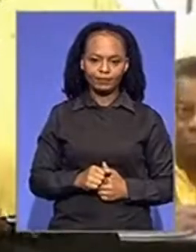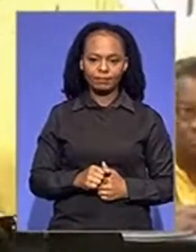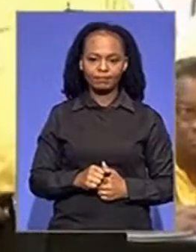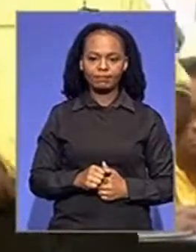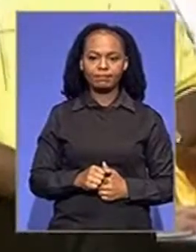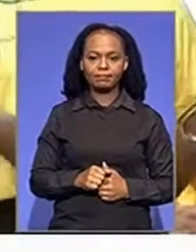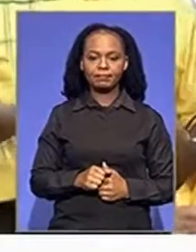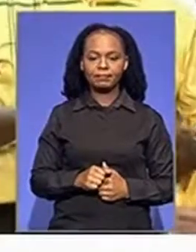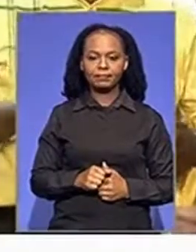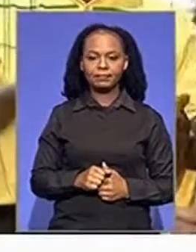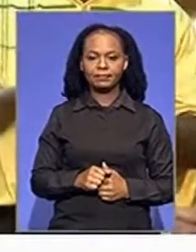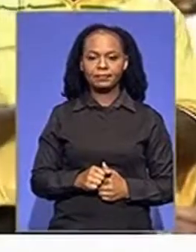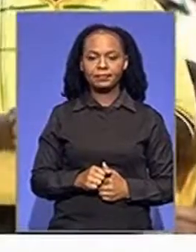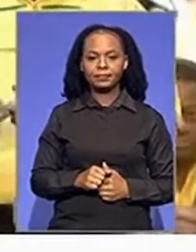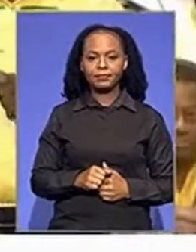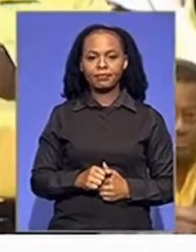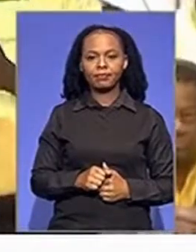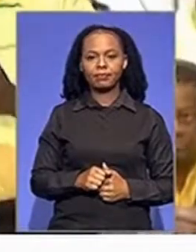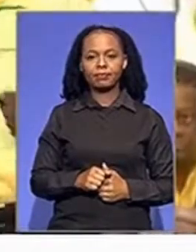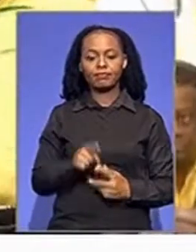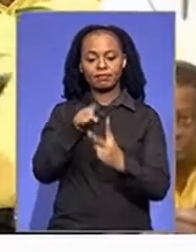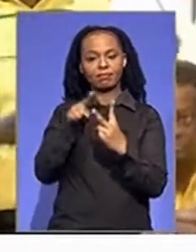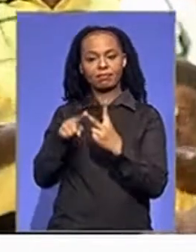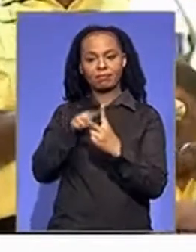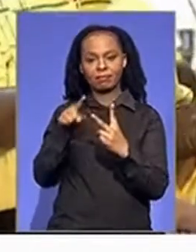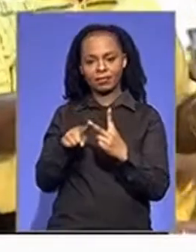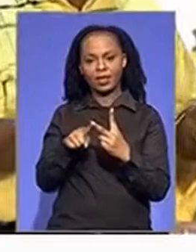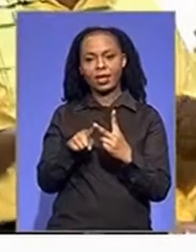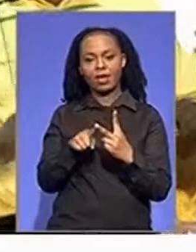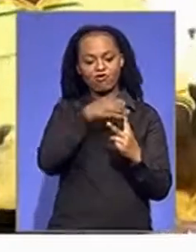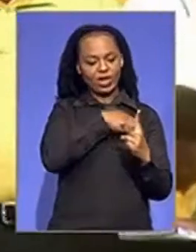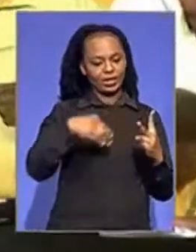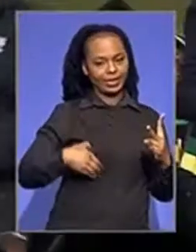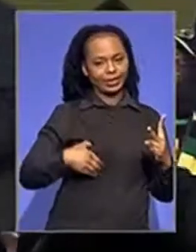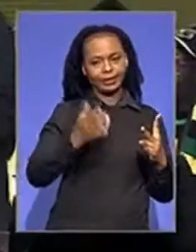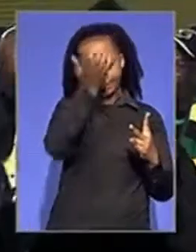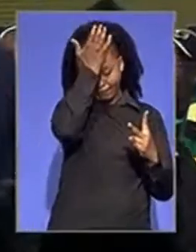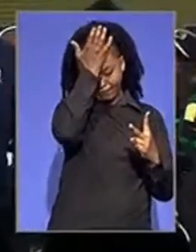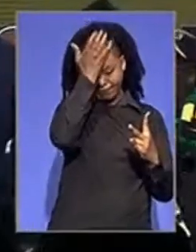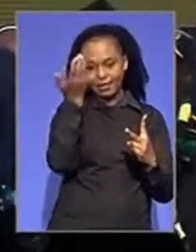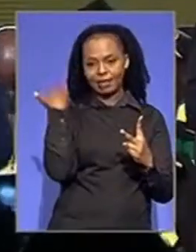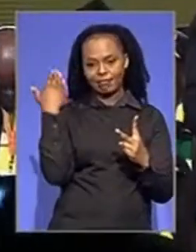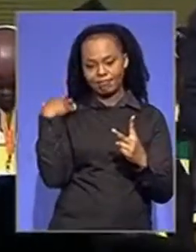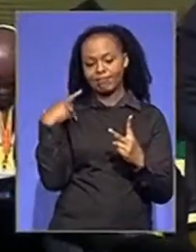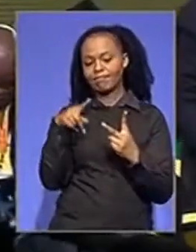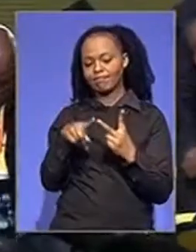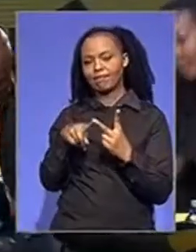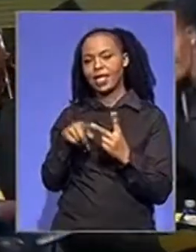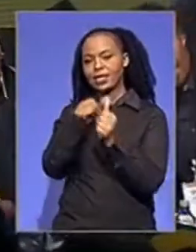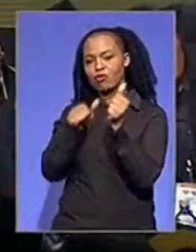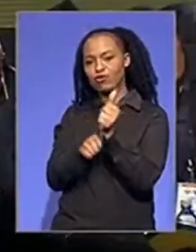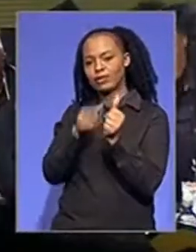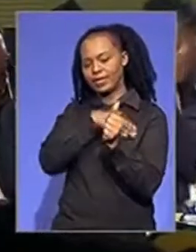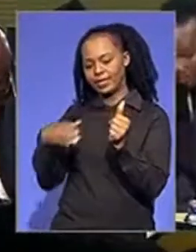Bagwera ba tee dipolotiking ka go ANC bo presidenteng bja naga le go motlatsa mopresidente ga bjale go bontšha ke segwera